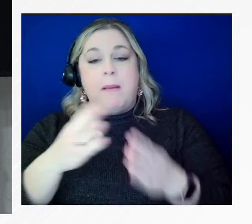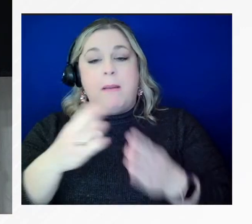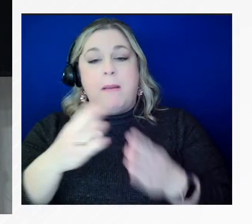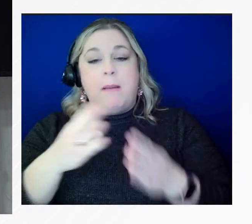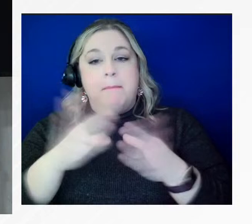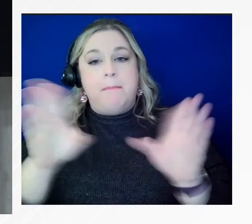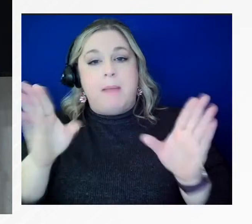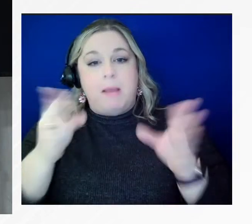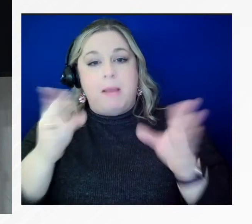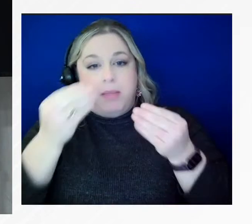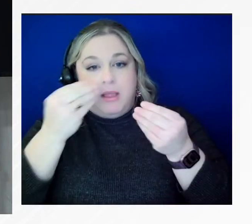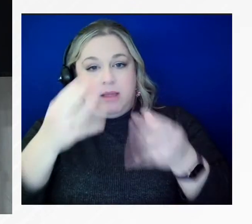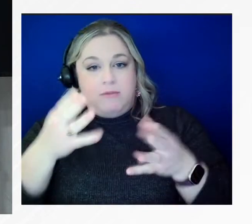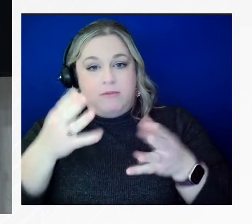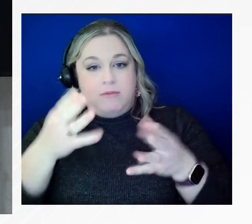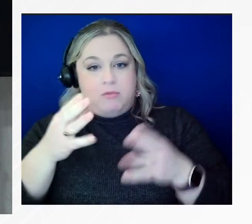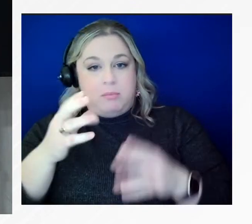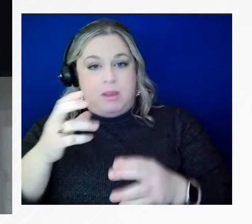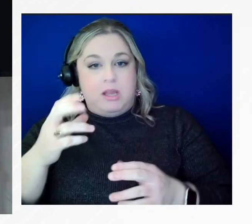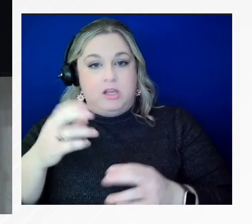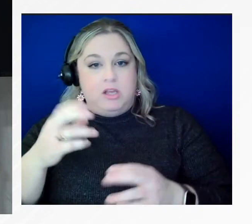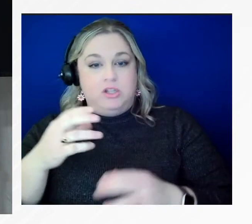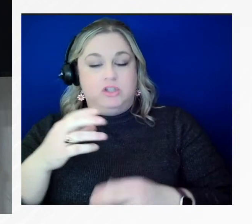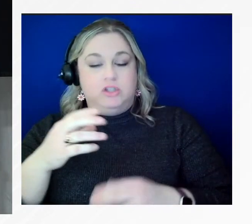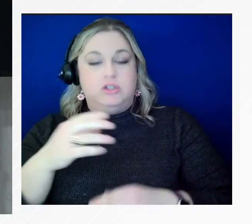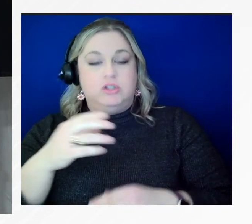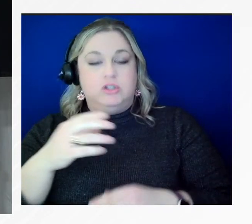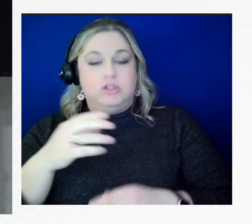with some updated numbers